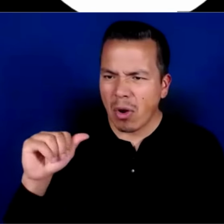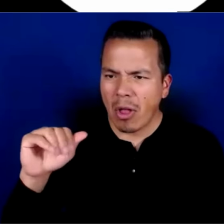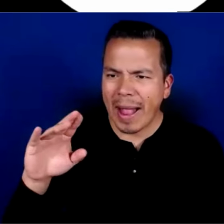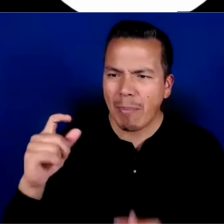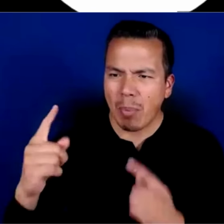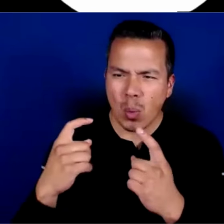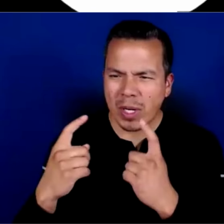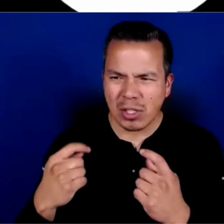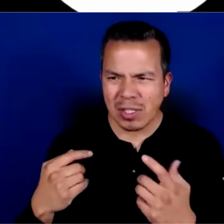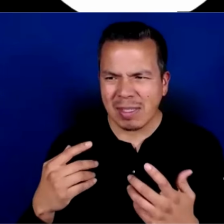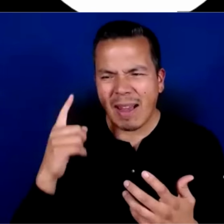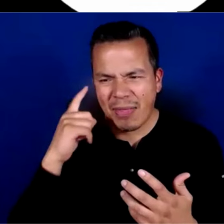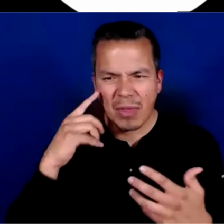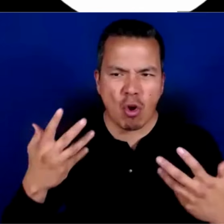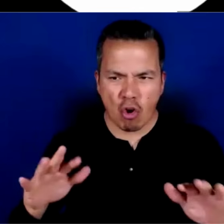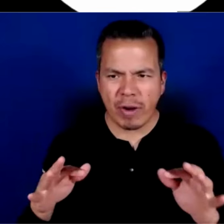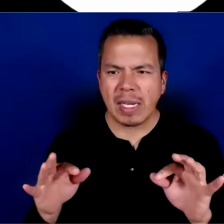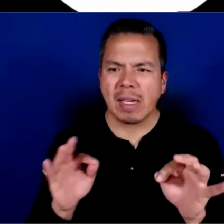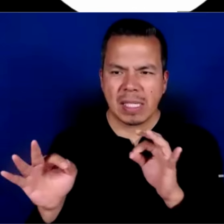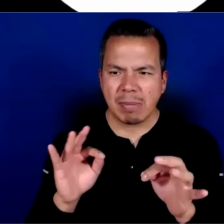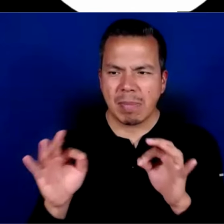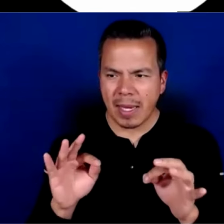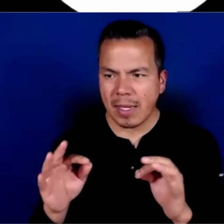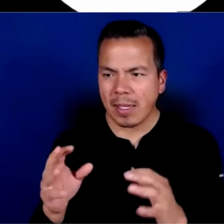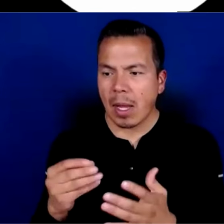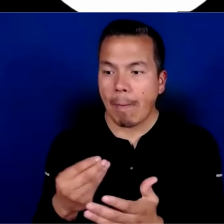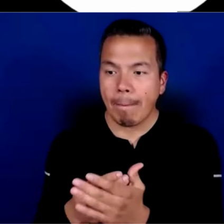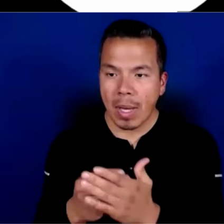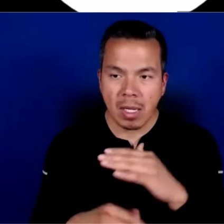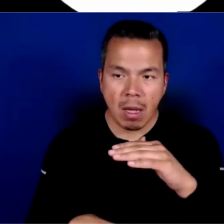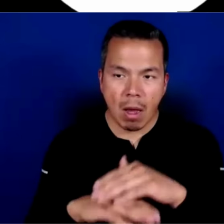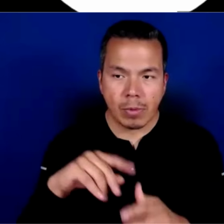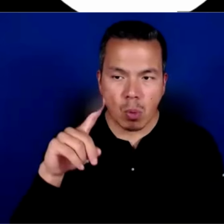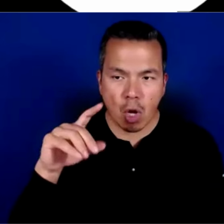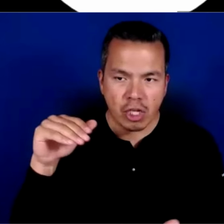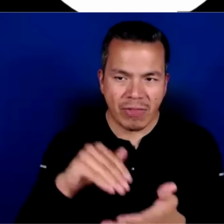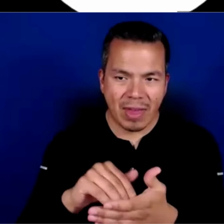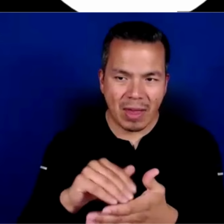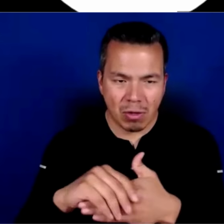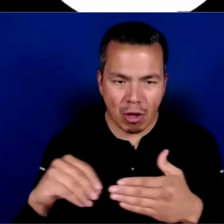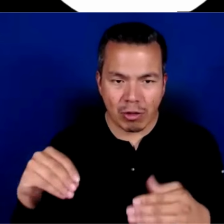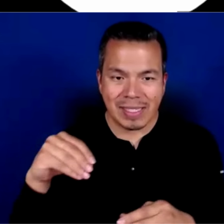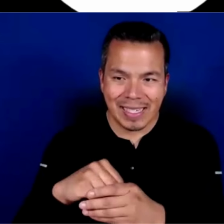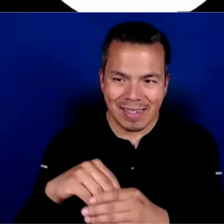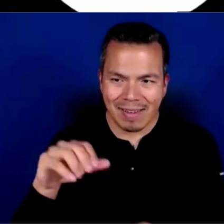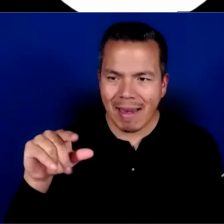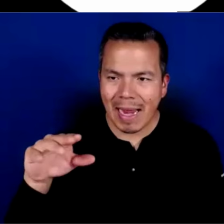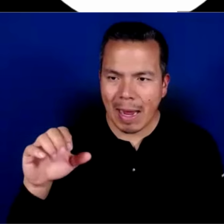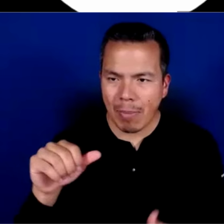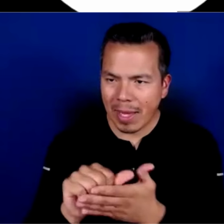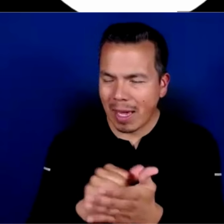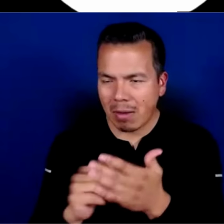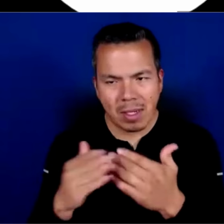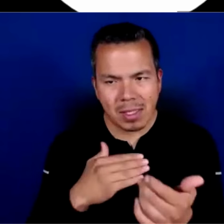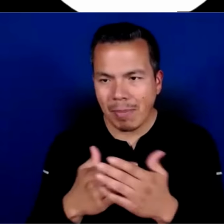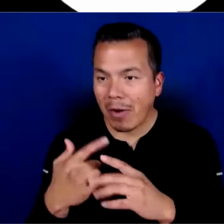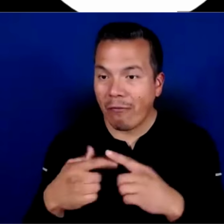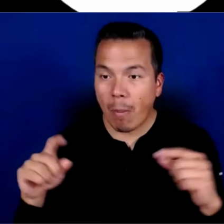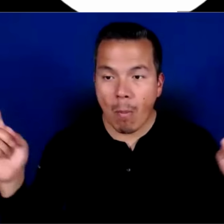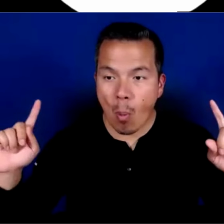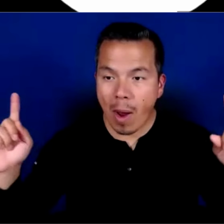think we've already kind of said money up to 100,000 if it's in an ABLE account, wherever it comes from, doesn't